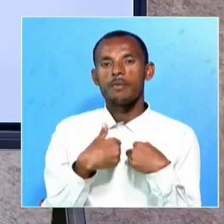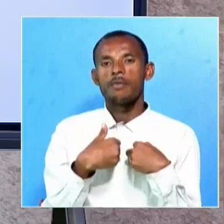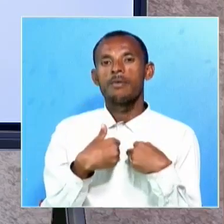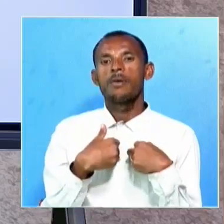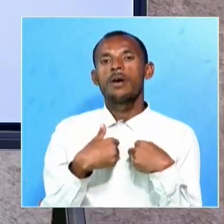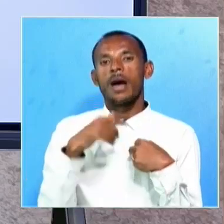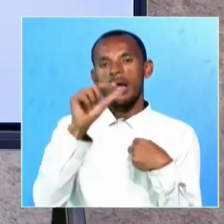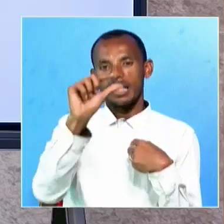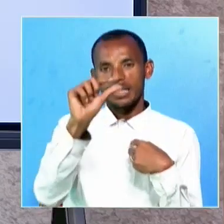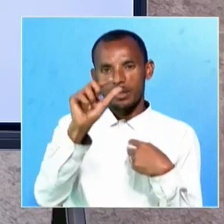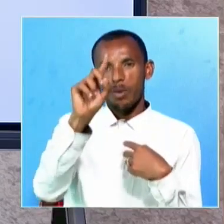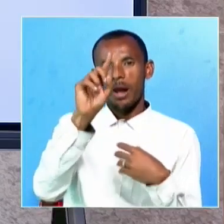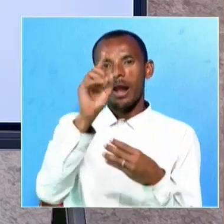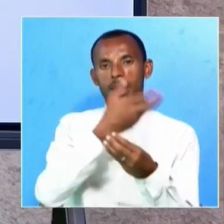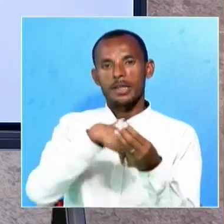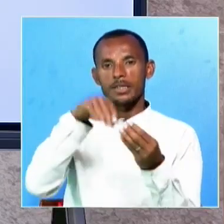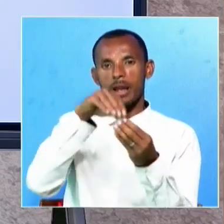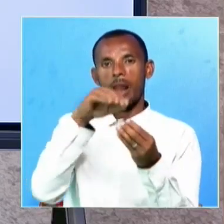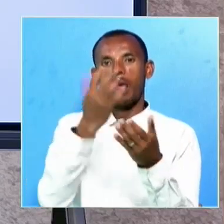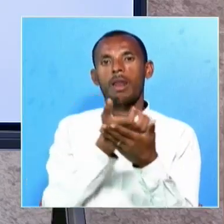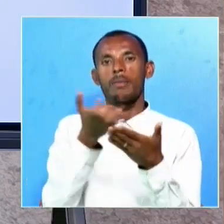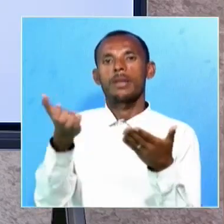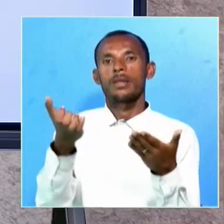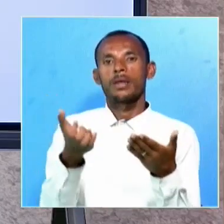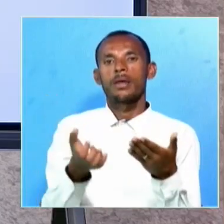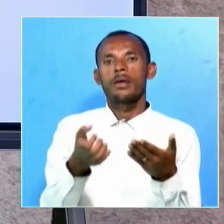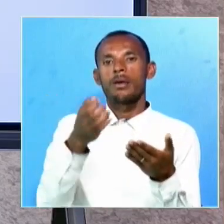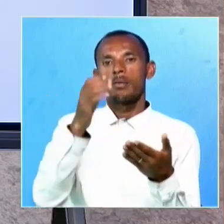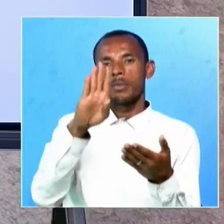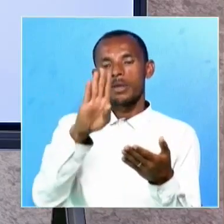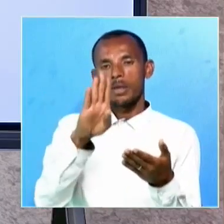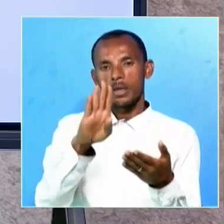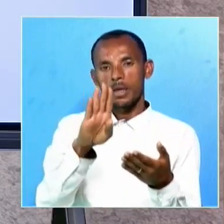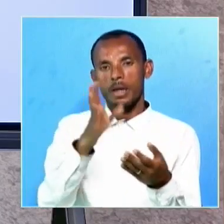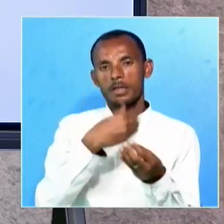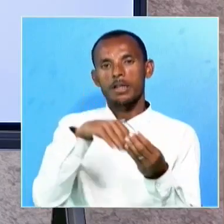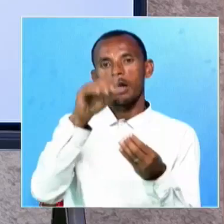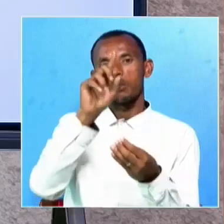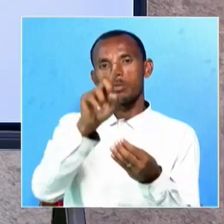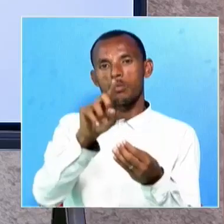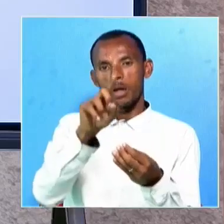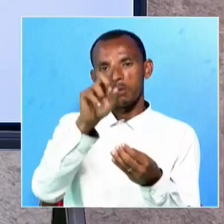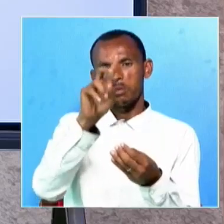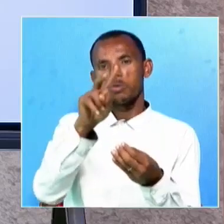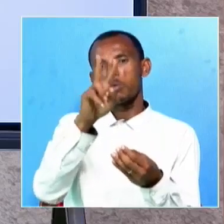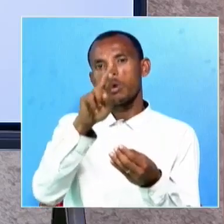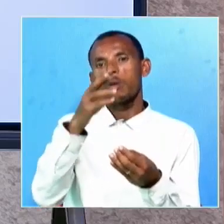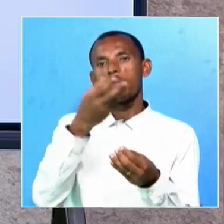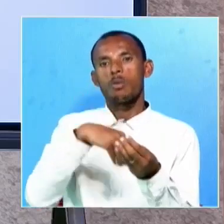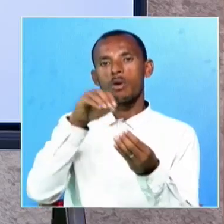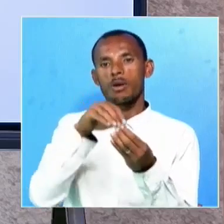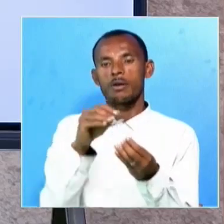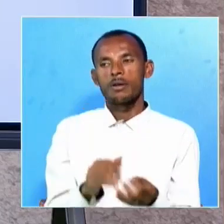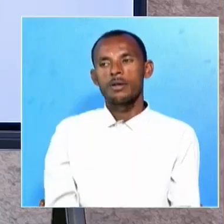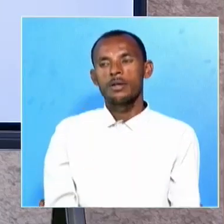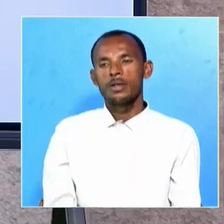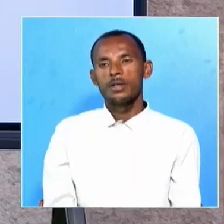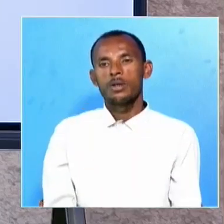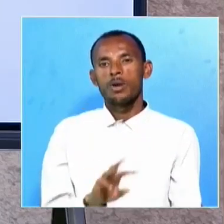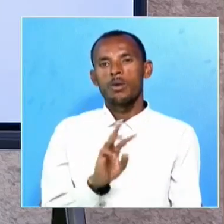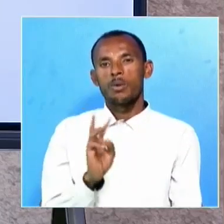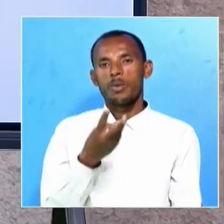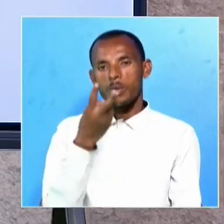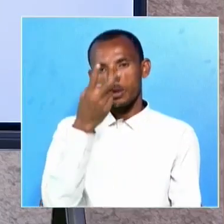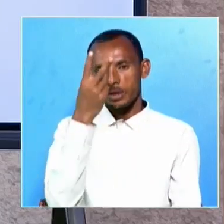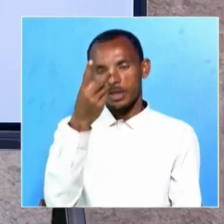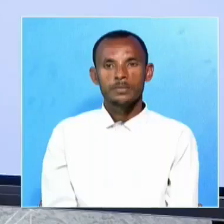least one additional element. It may have one additional or two or more. That's the meaning. We'll see this